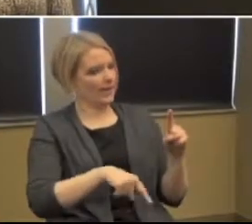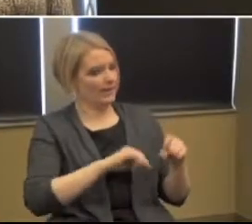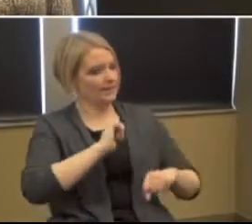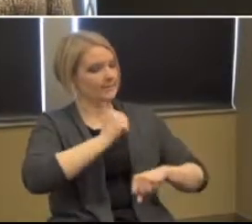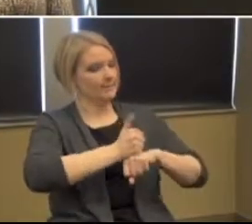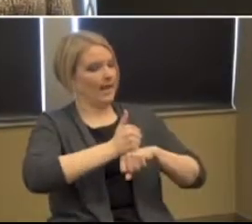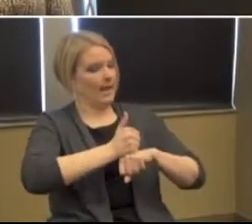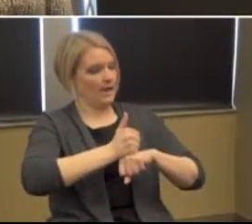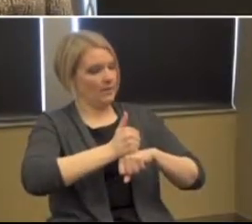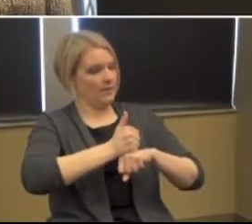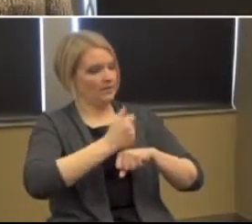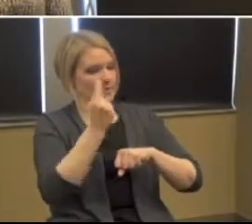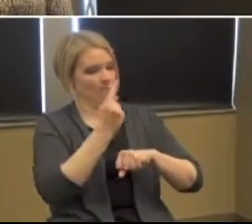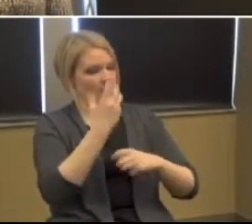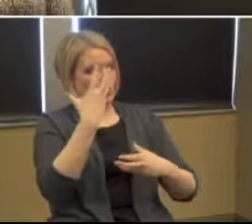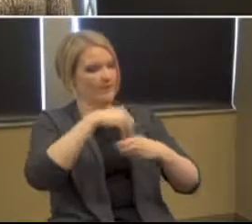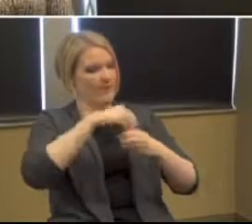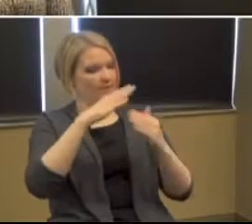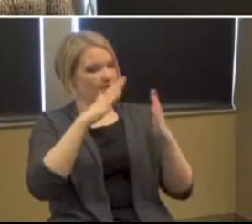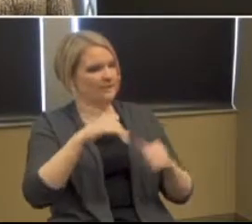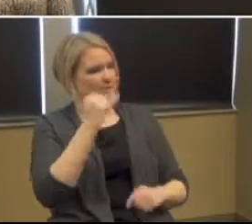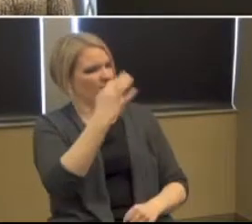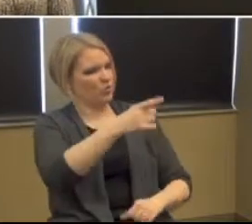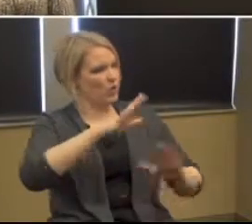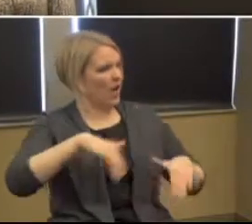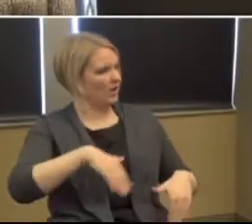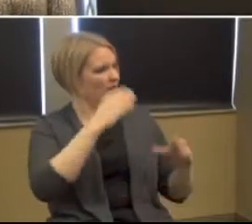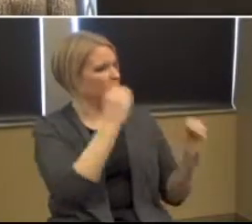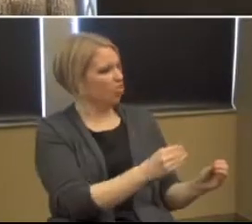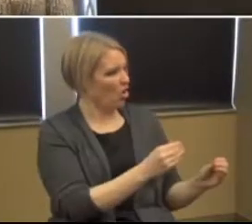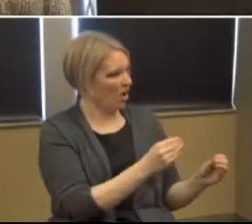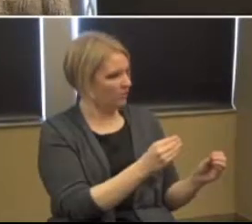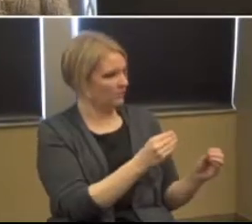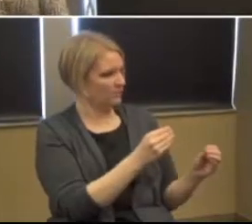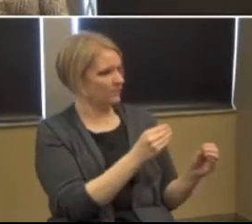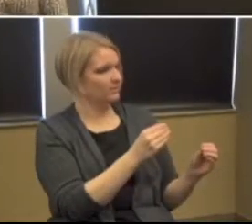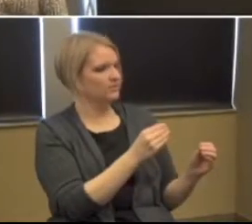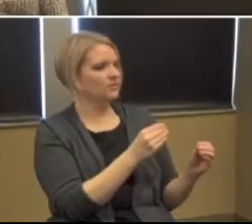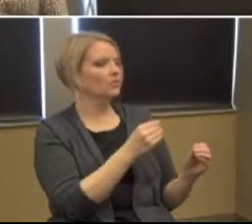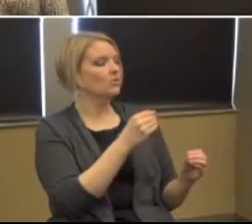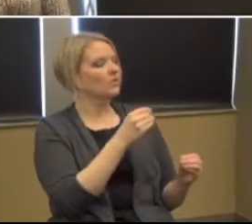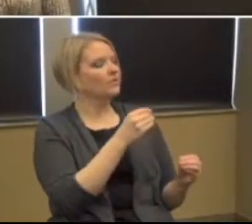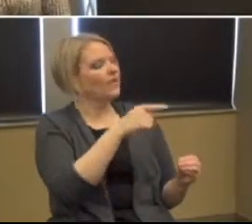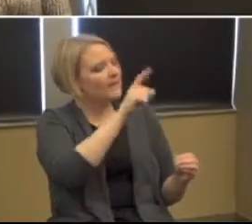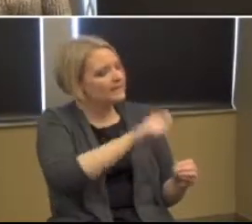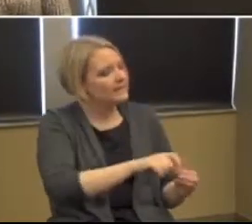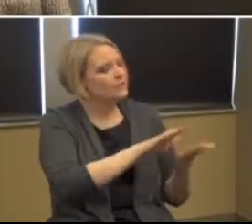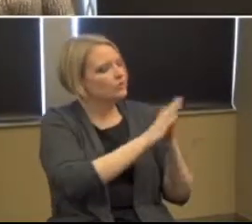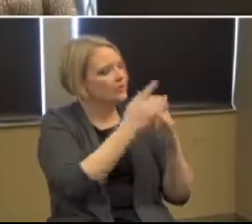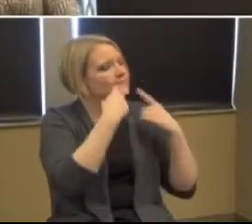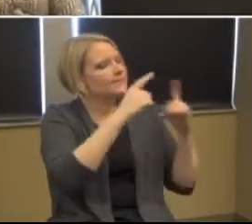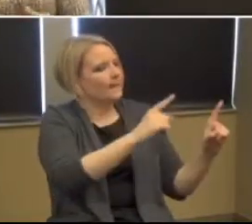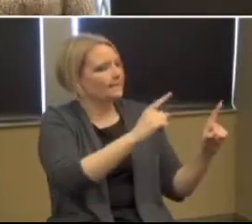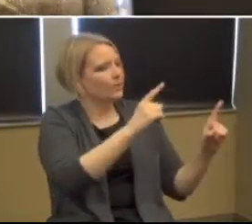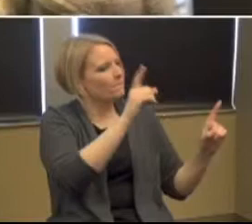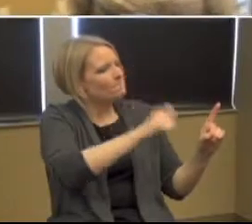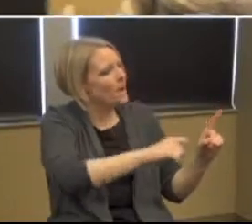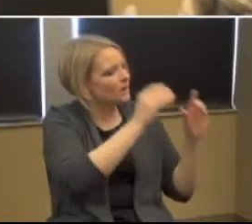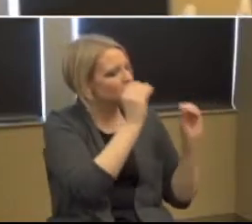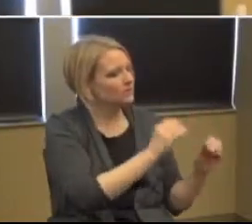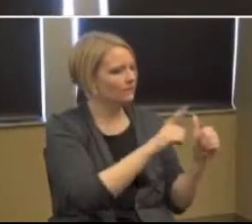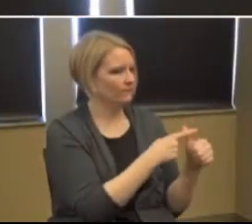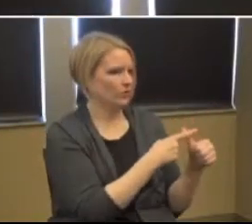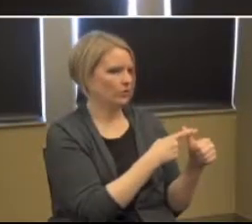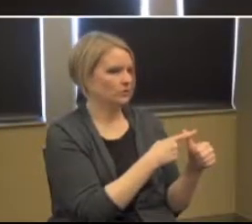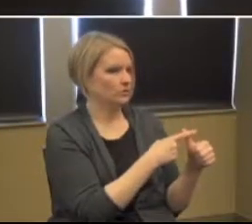structured work system that you haven't first taught, so that they can be successful with. Everything that goes in